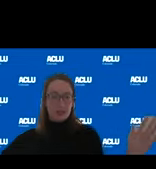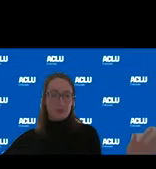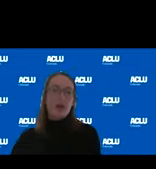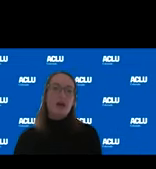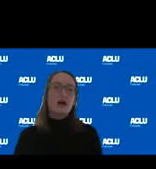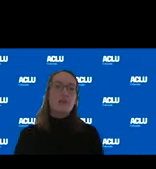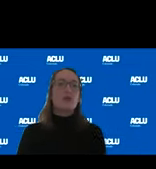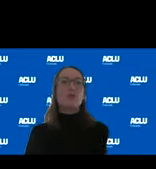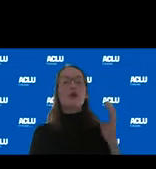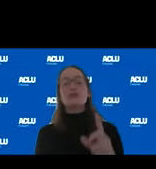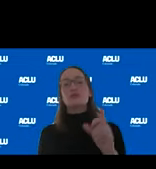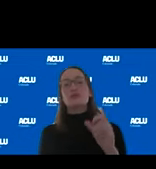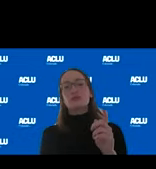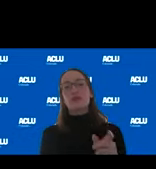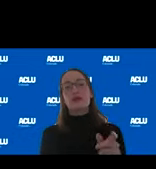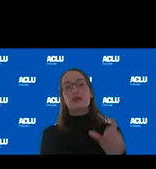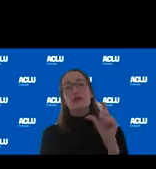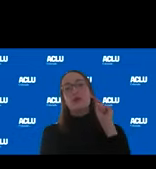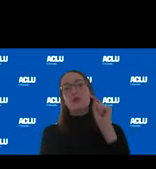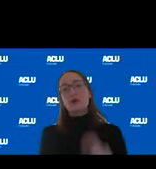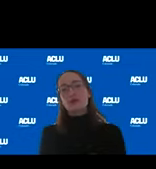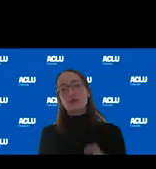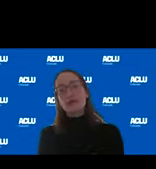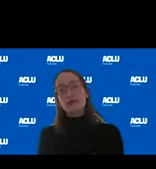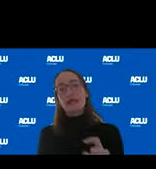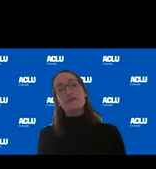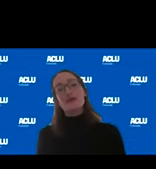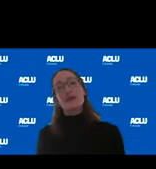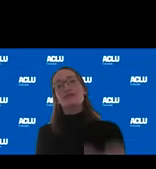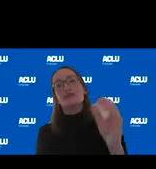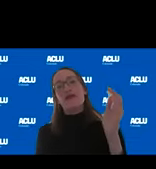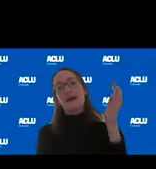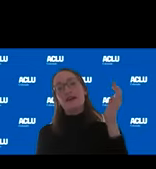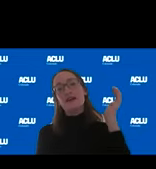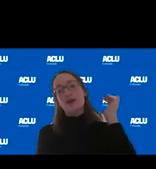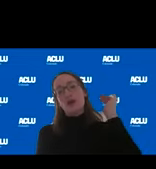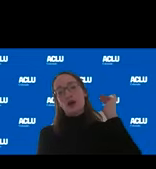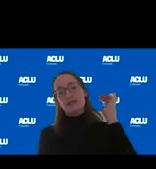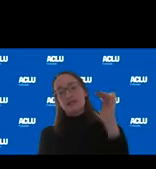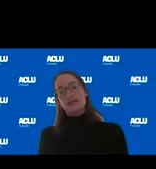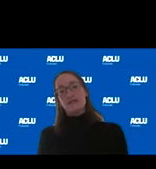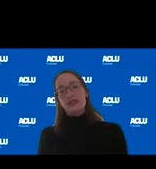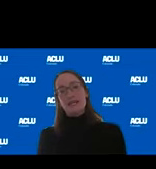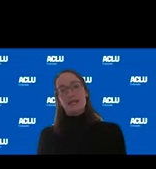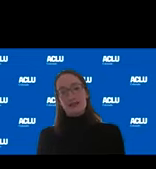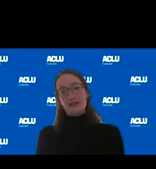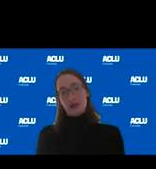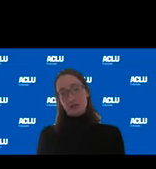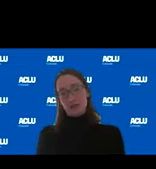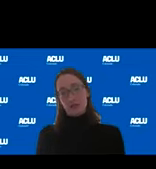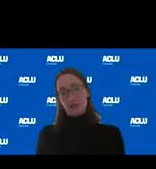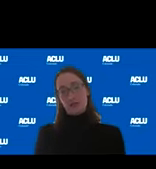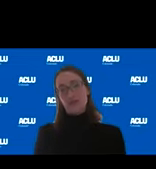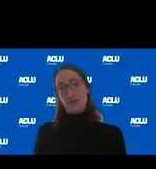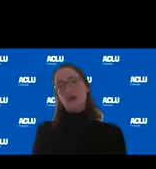pandemic. We're also, and this is important, we are also really advocating that states maintain the option